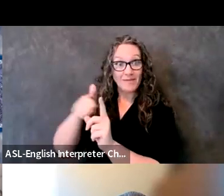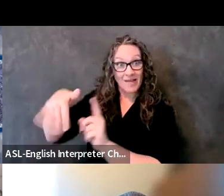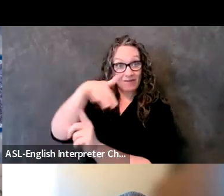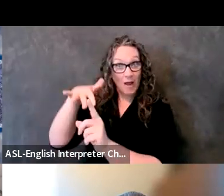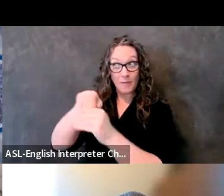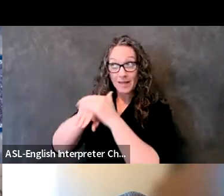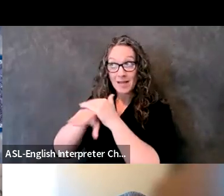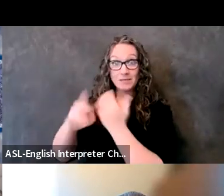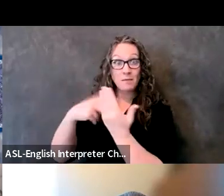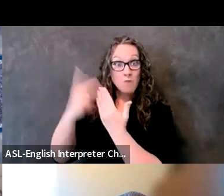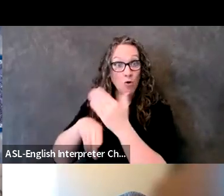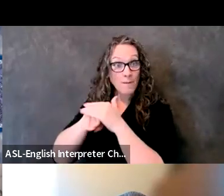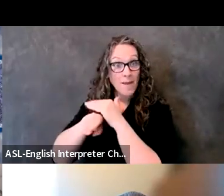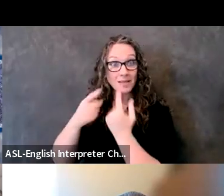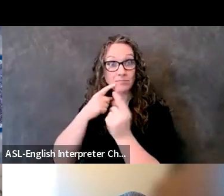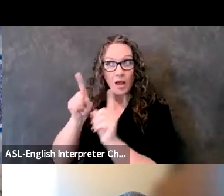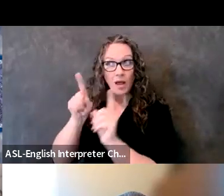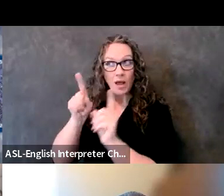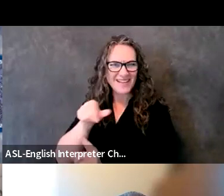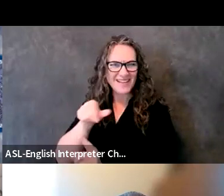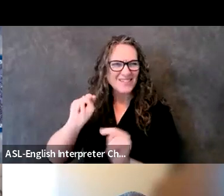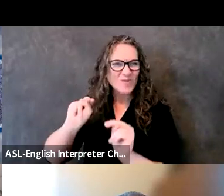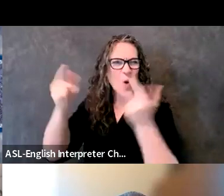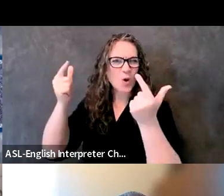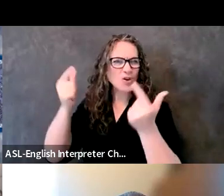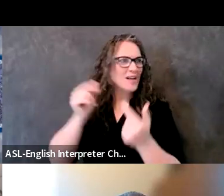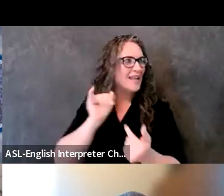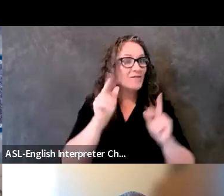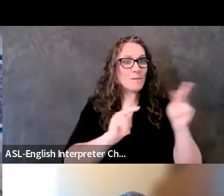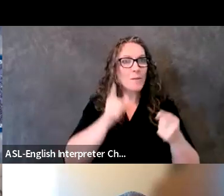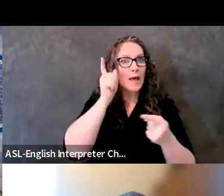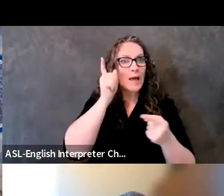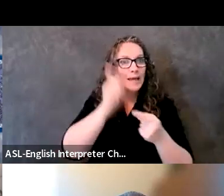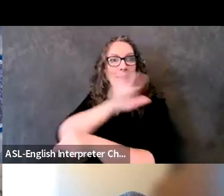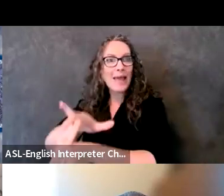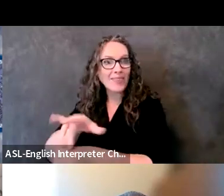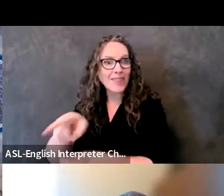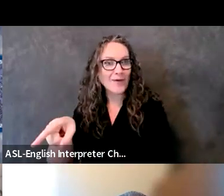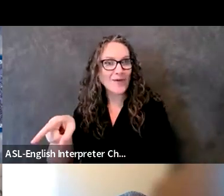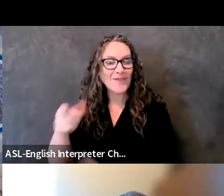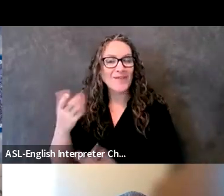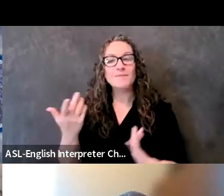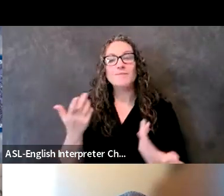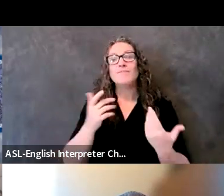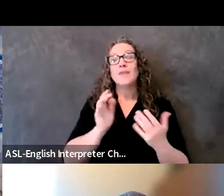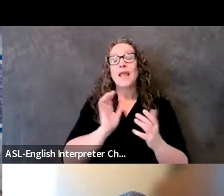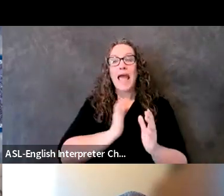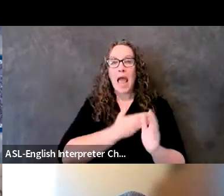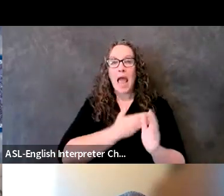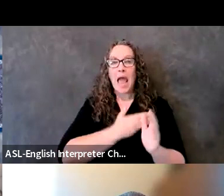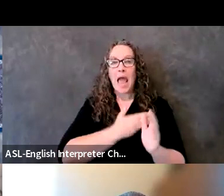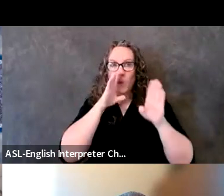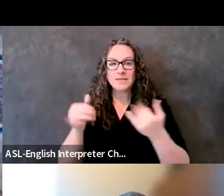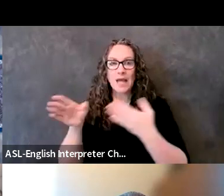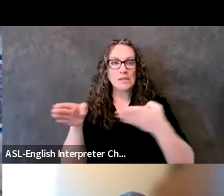accessible doesn't help us if we can't get people there. So we're really trying to do more of a focus on the preparedness